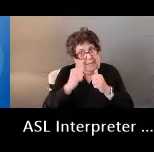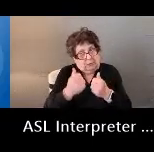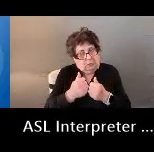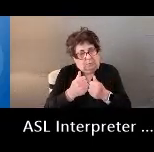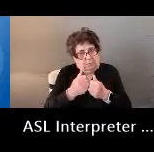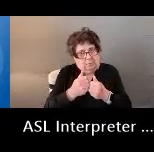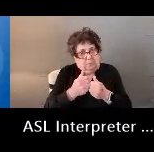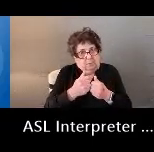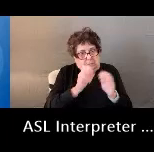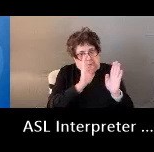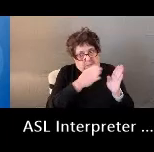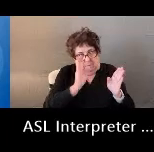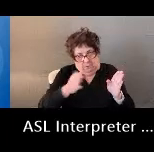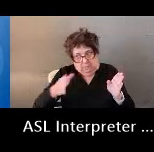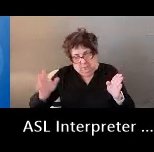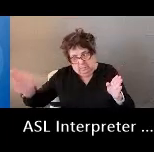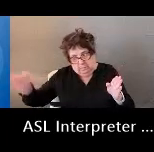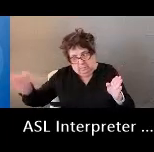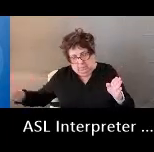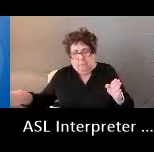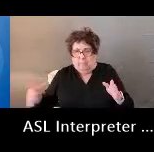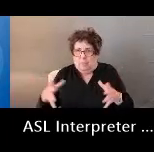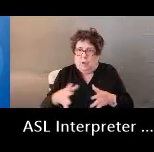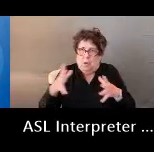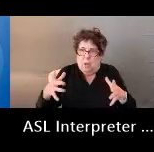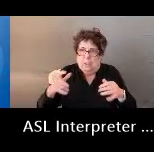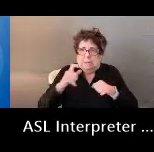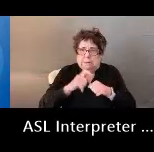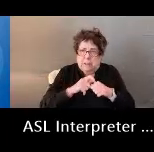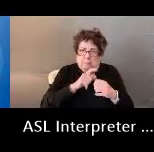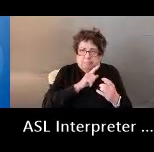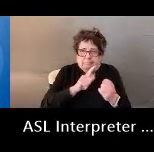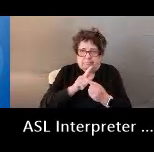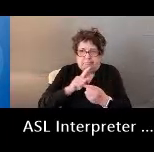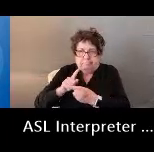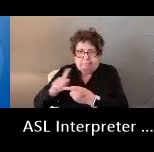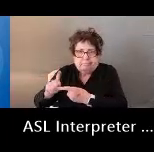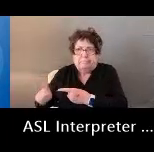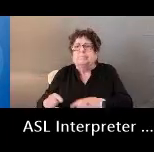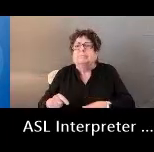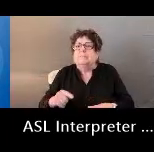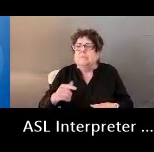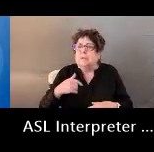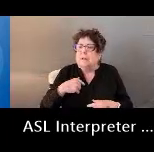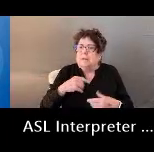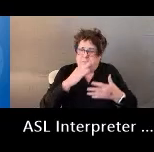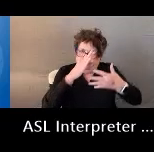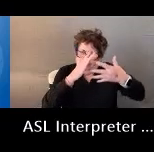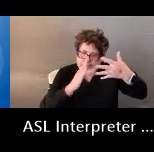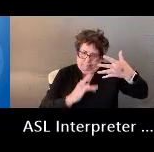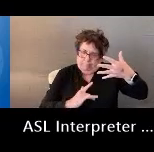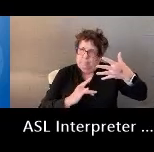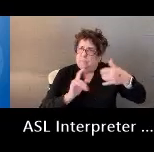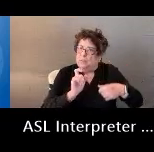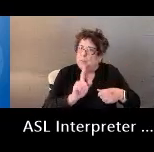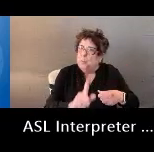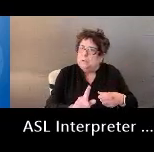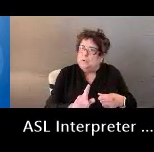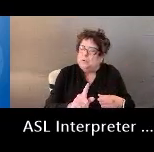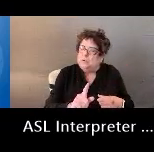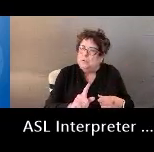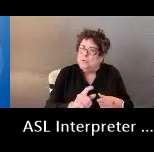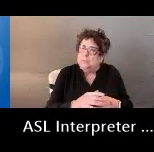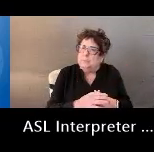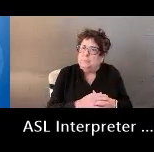time meeting with directors, and I had a set of questions where I wanted to determine what